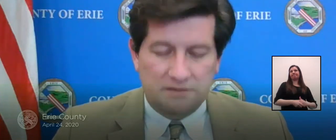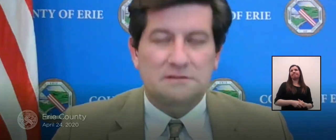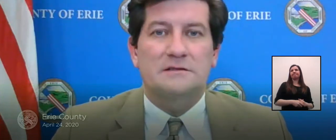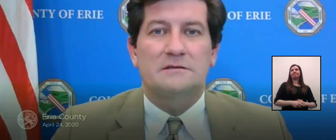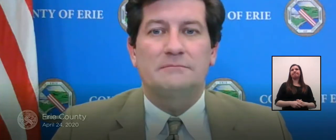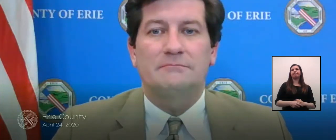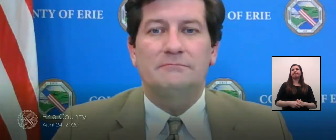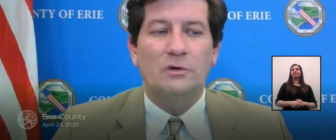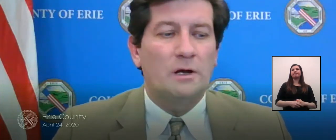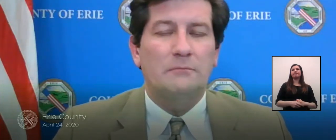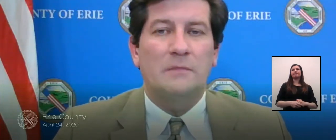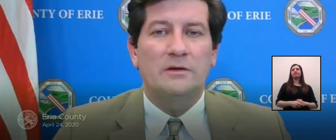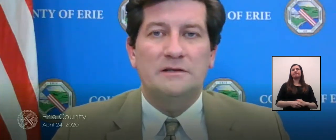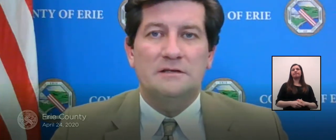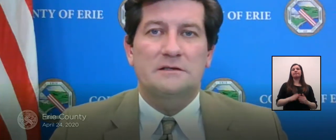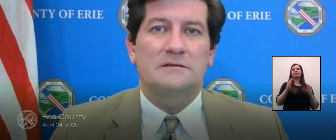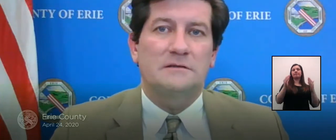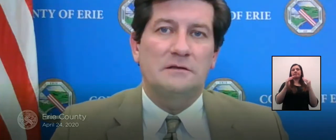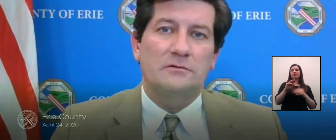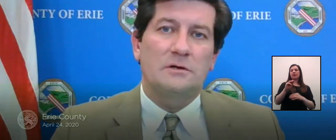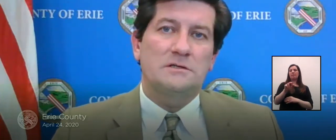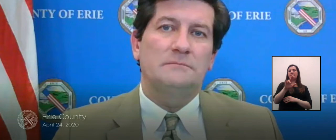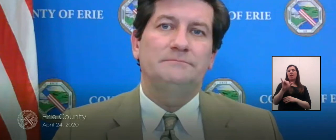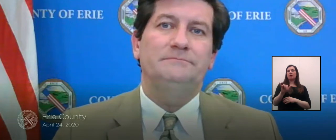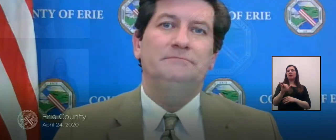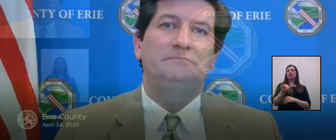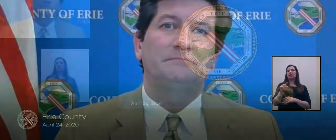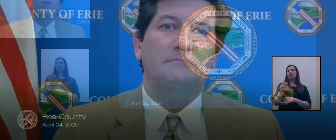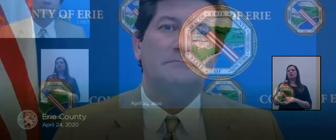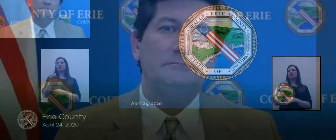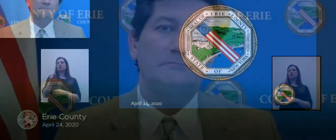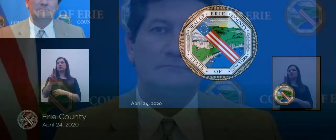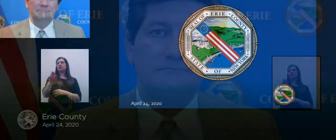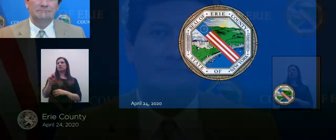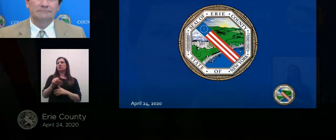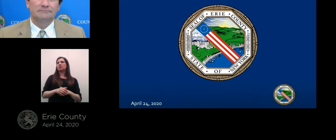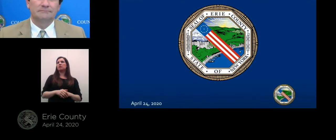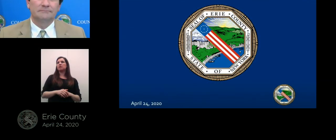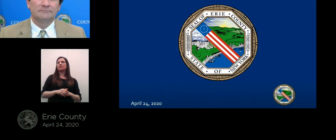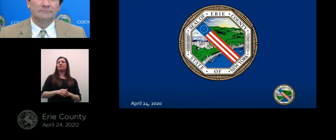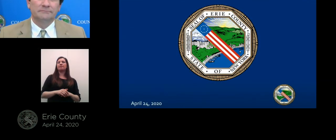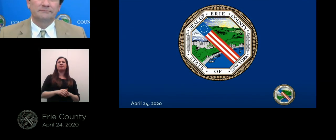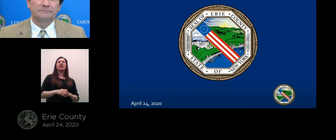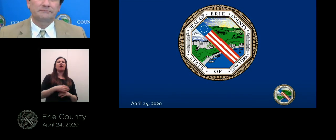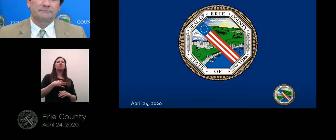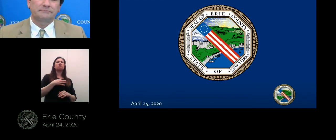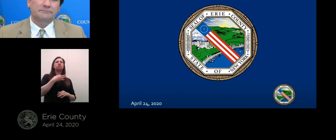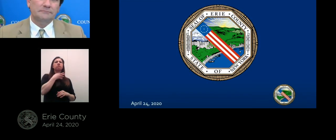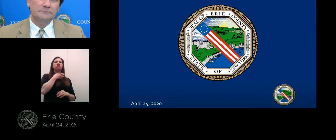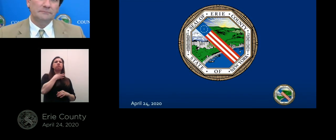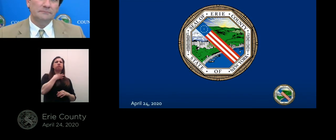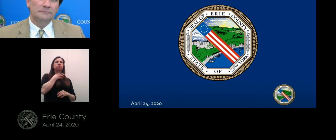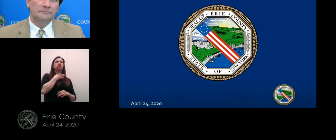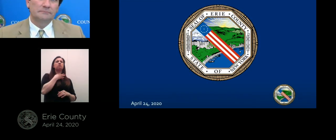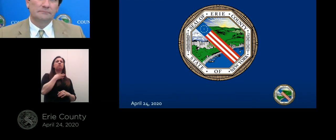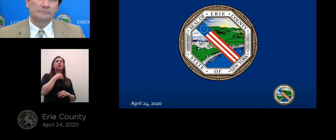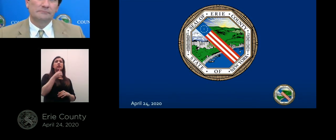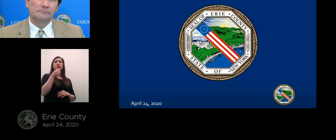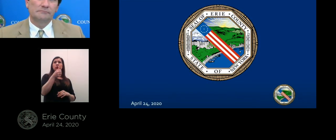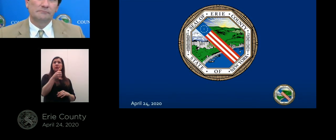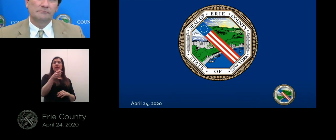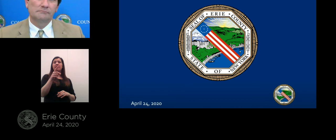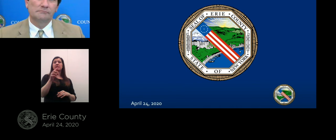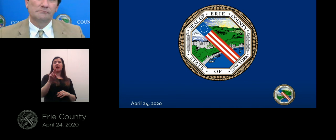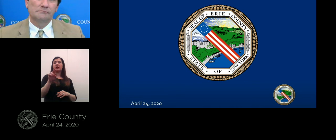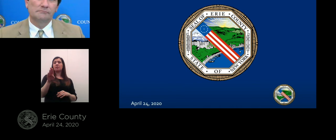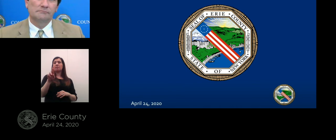Marley Tuskus. Thank you. You're welcome. Marley Tuskus. Another question? Yeah, I'm wondering if yourself and Dr.